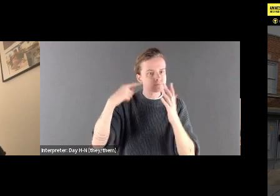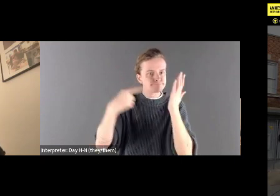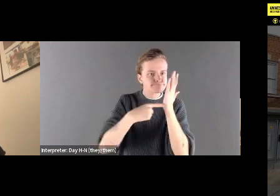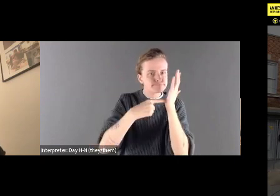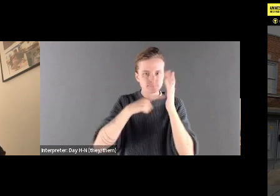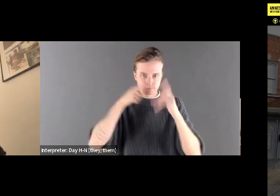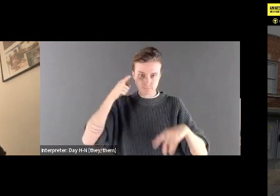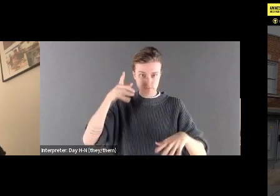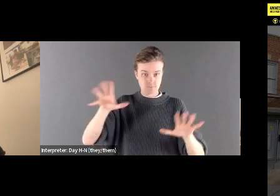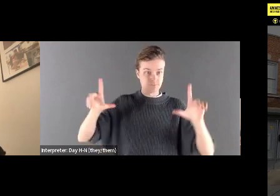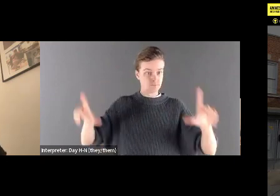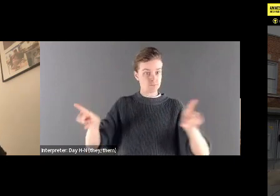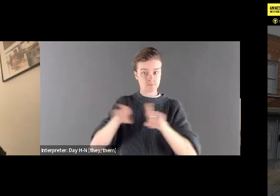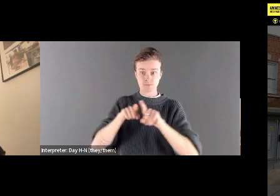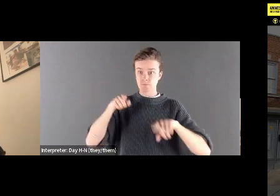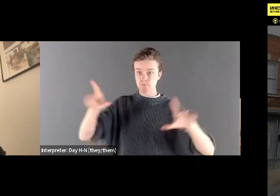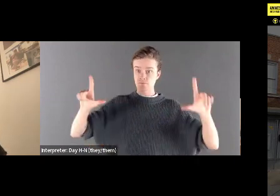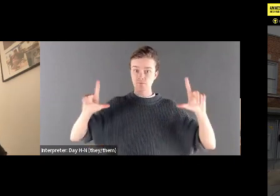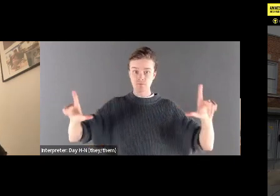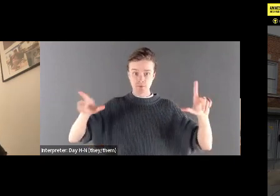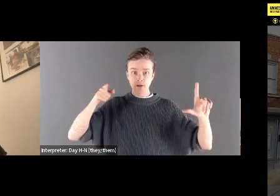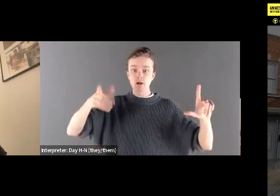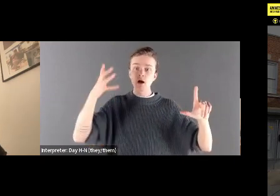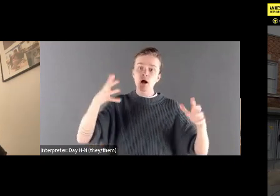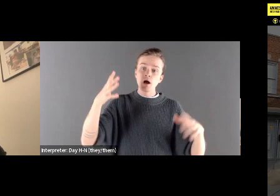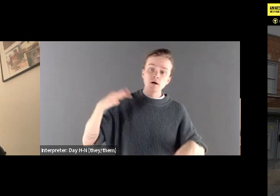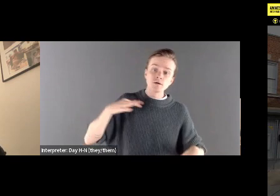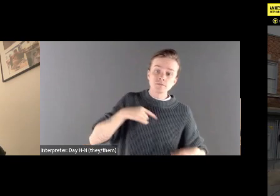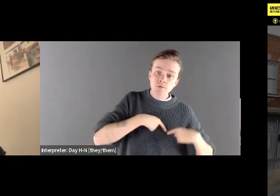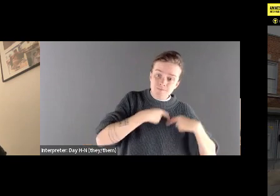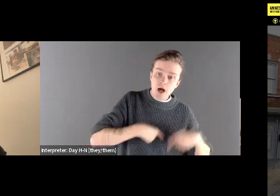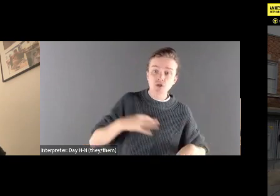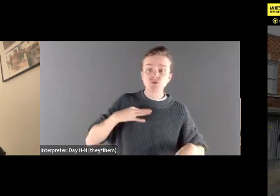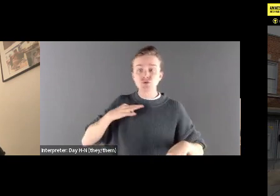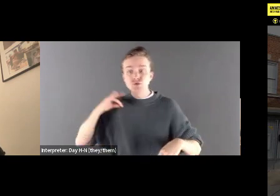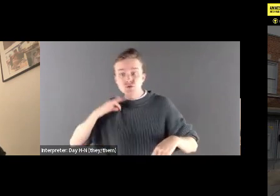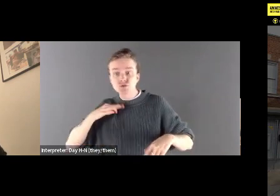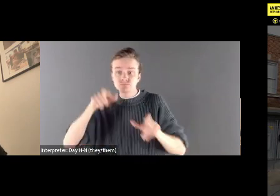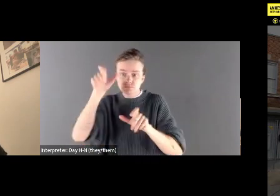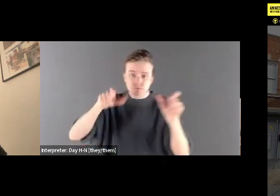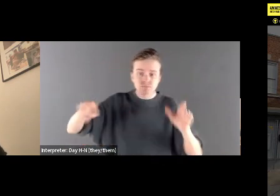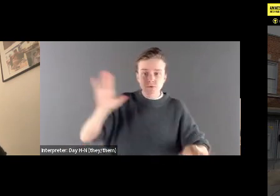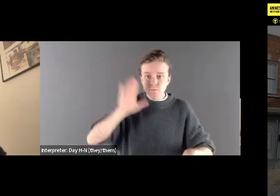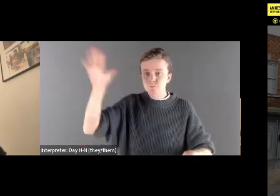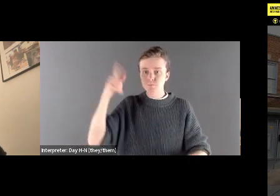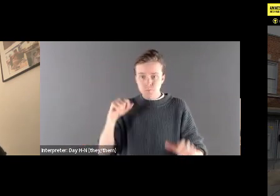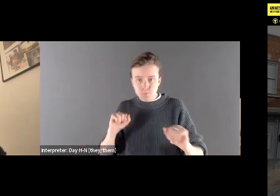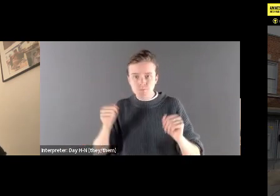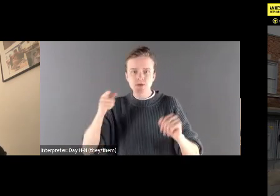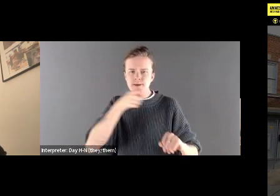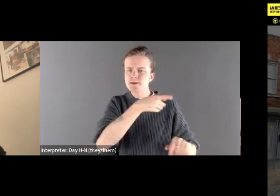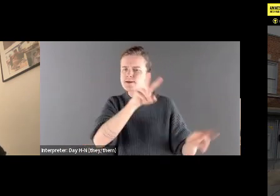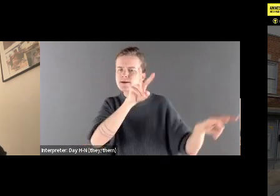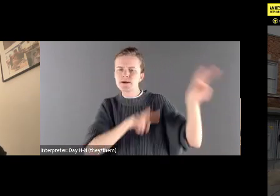be looking like. So volunteers would be browsing a street, an intersection, and they would tag as many cameras as they could possibly